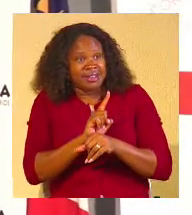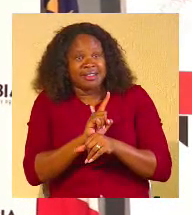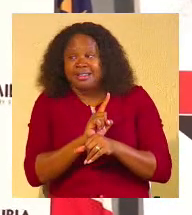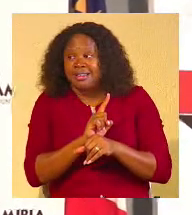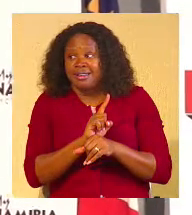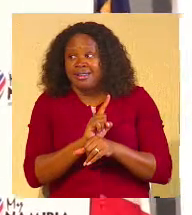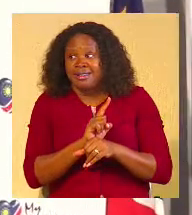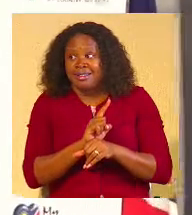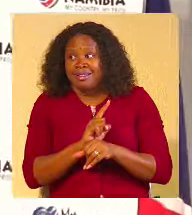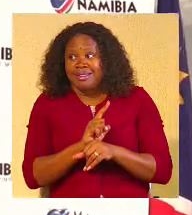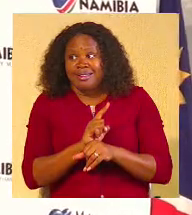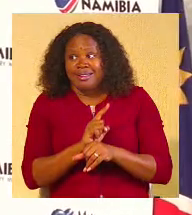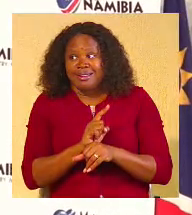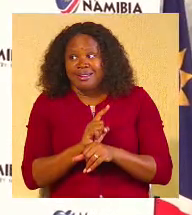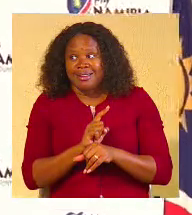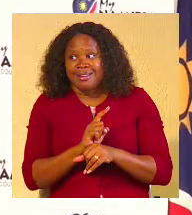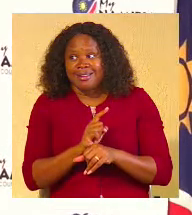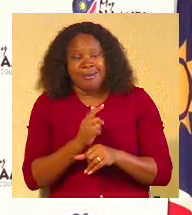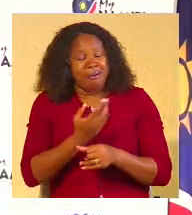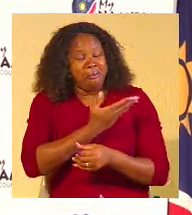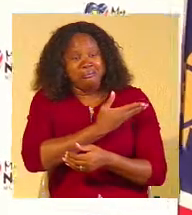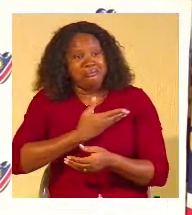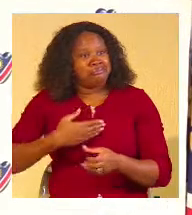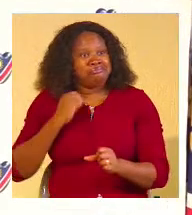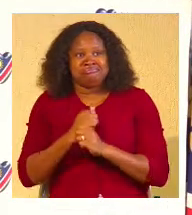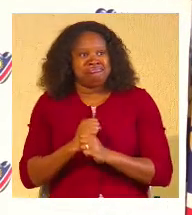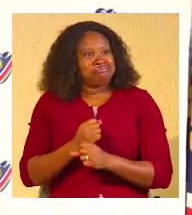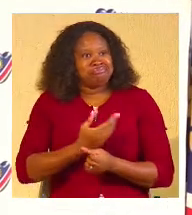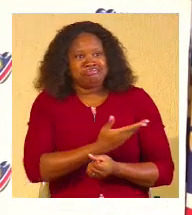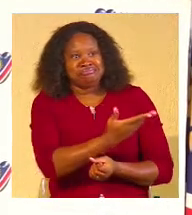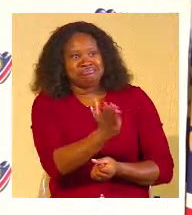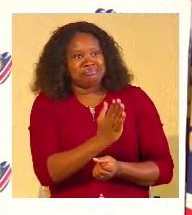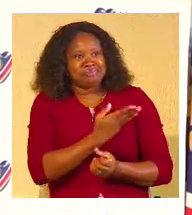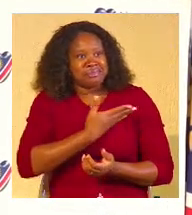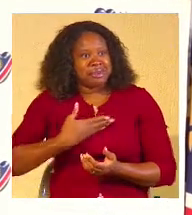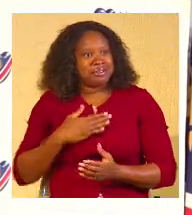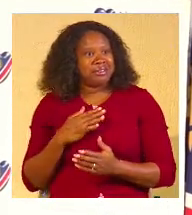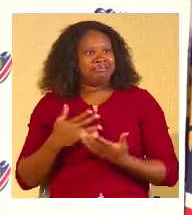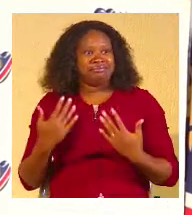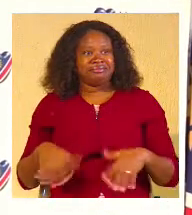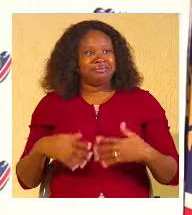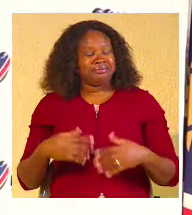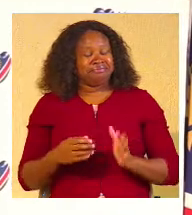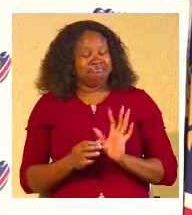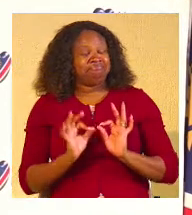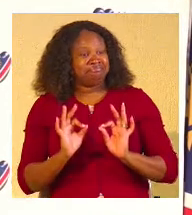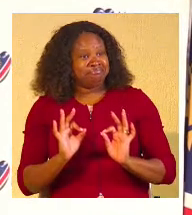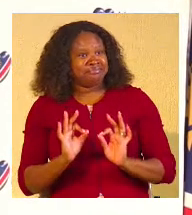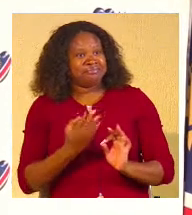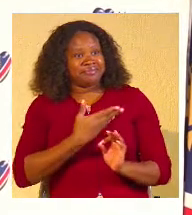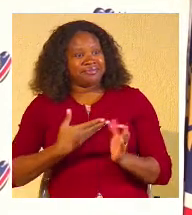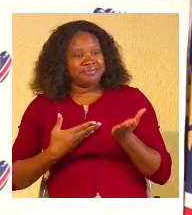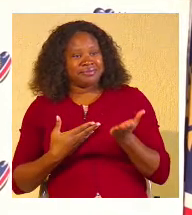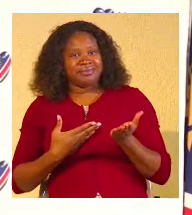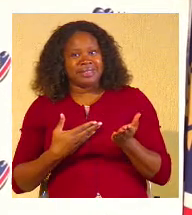to note that we have an all-female panel today. It's quite impressive, and